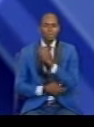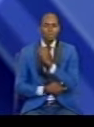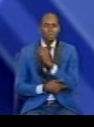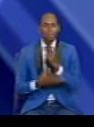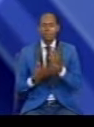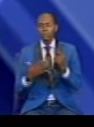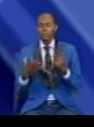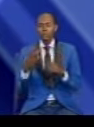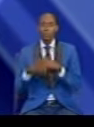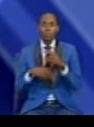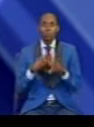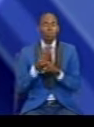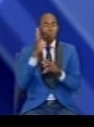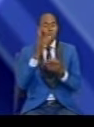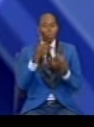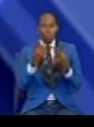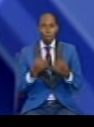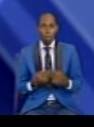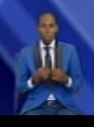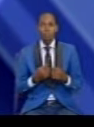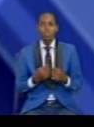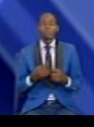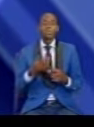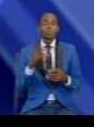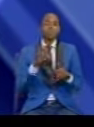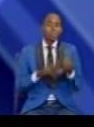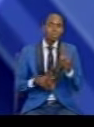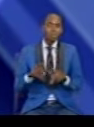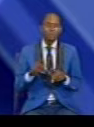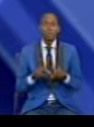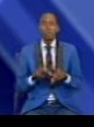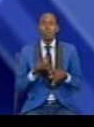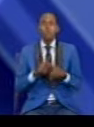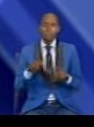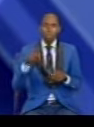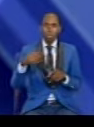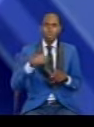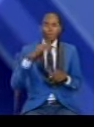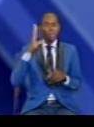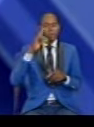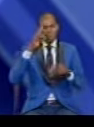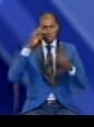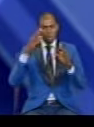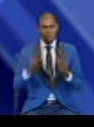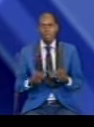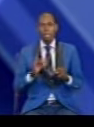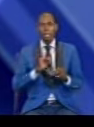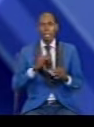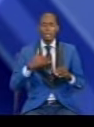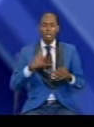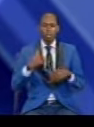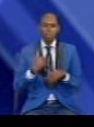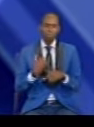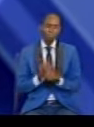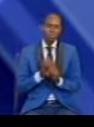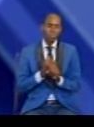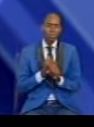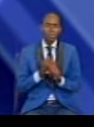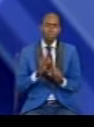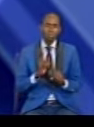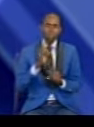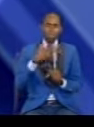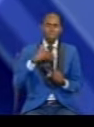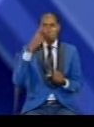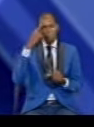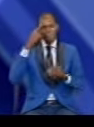is for us individually to say, oh God, I have made up my mind. My heart is fixed, and we made up